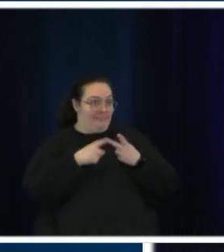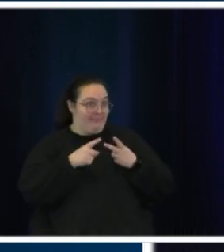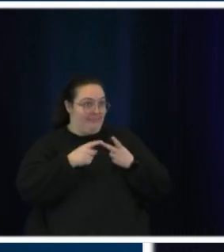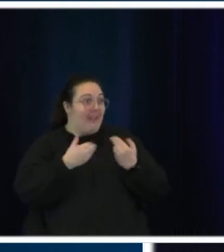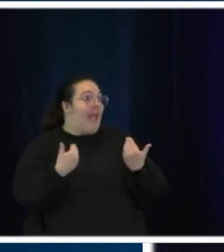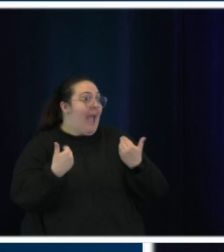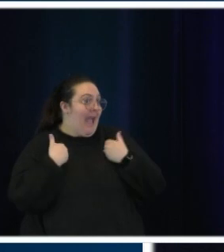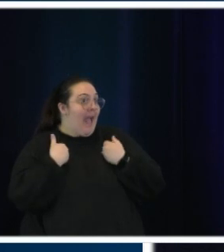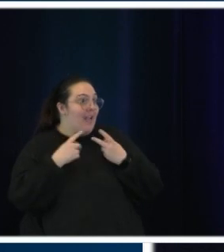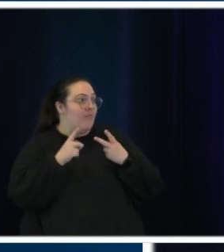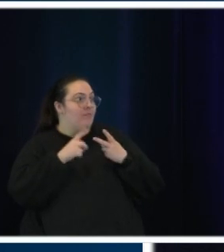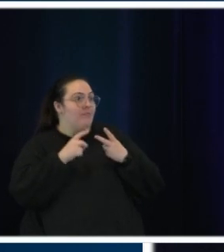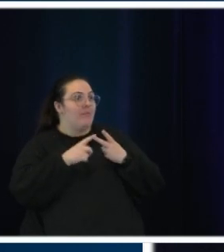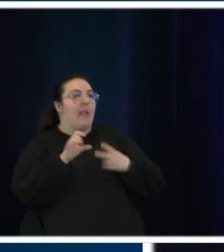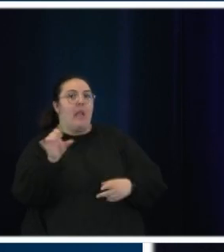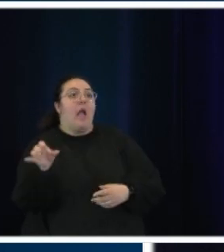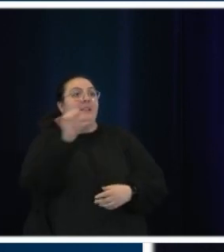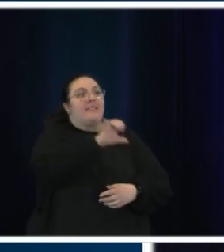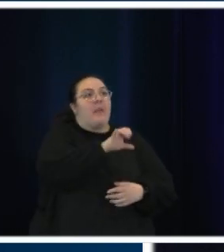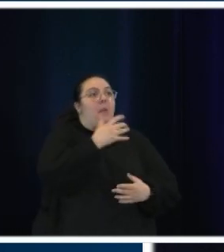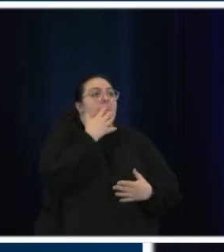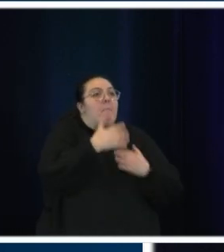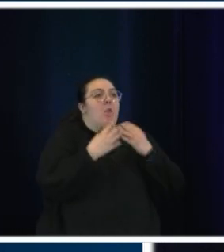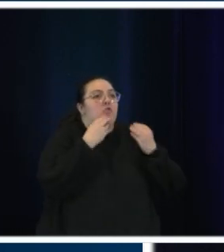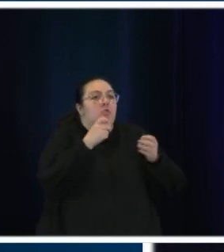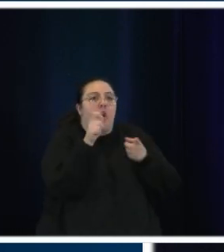test, like a glucose stick on your finger.